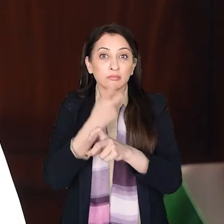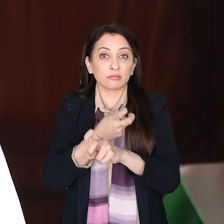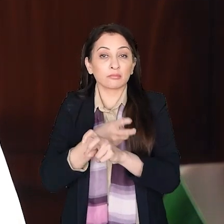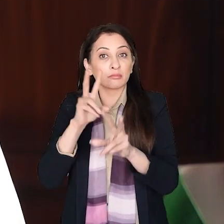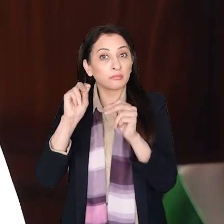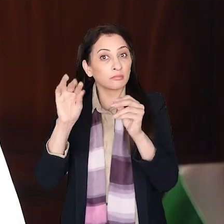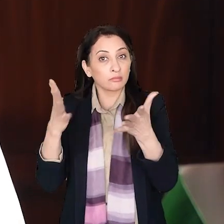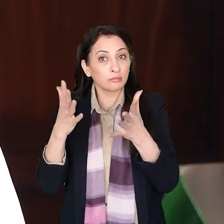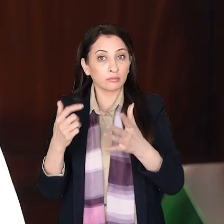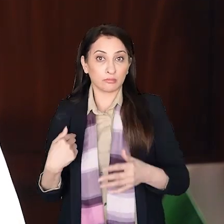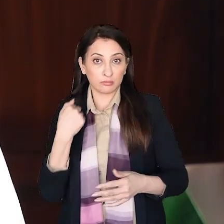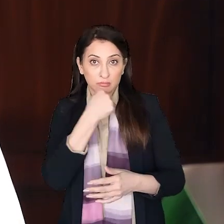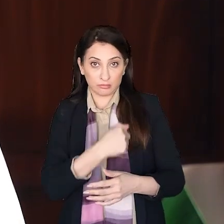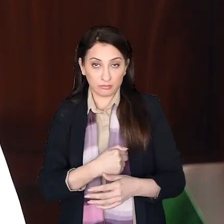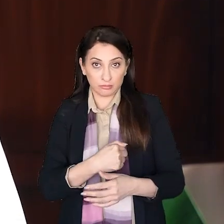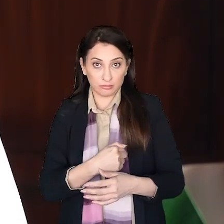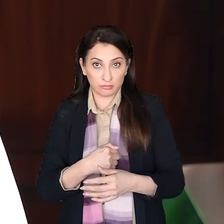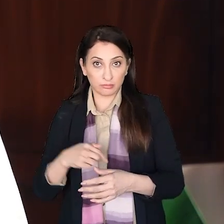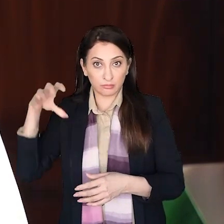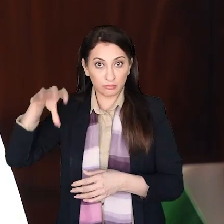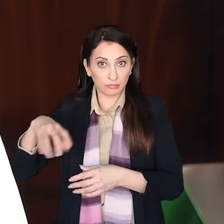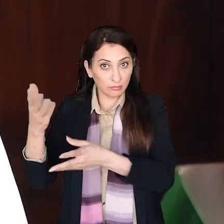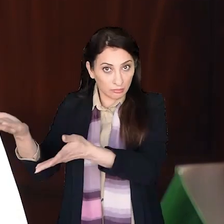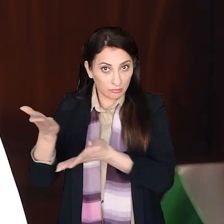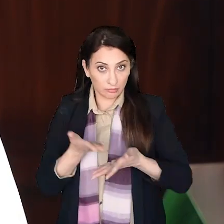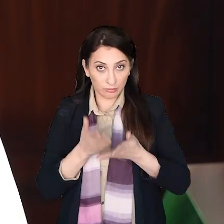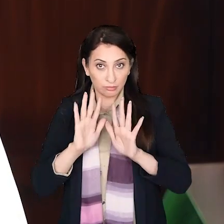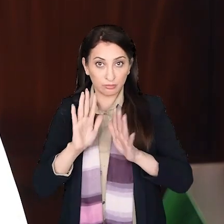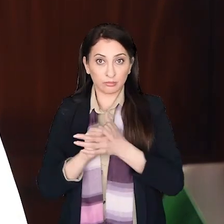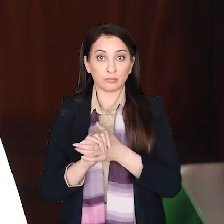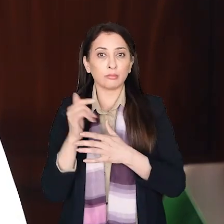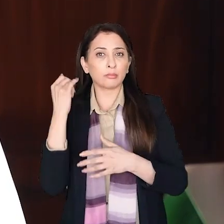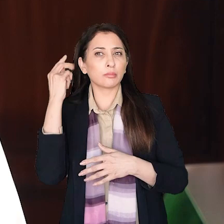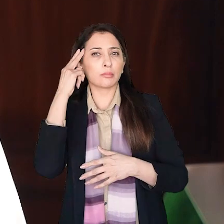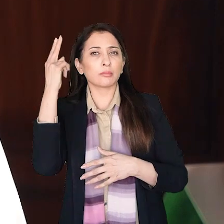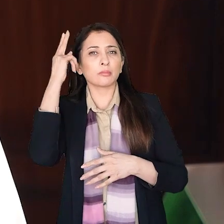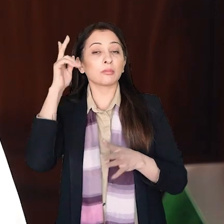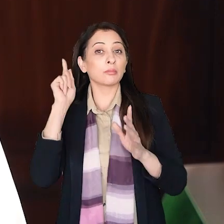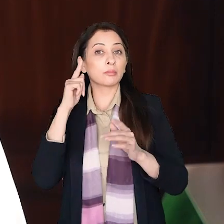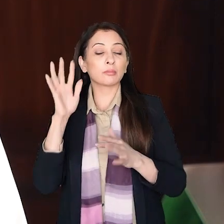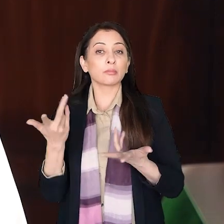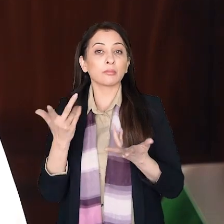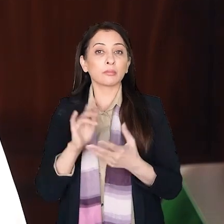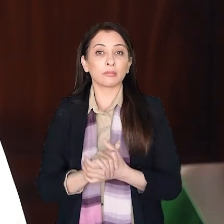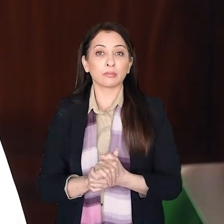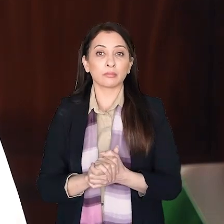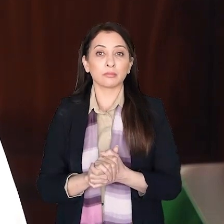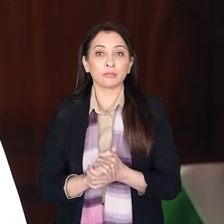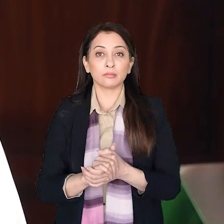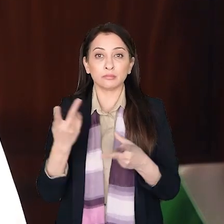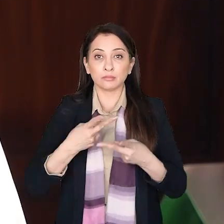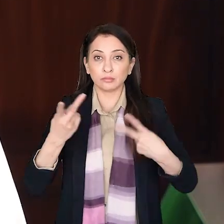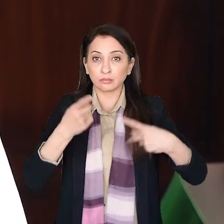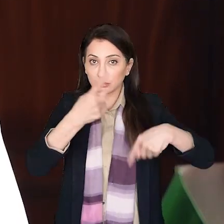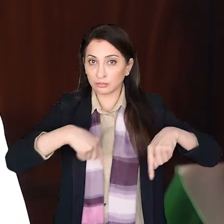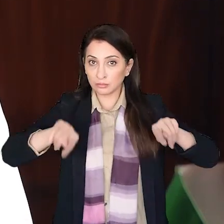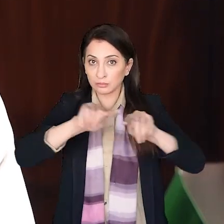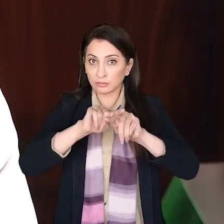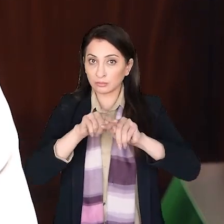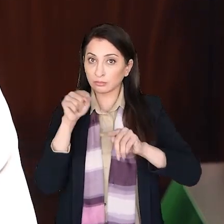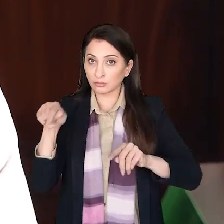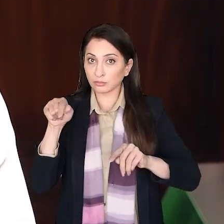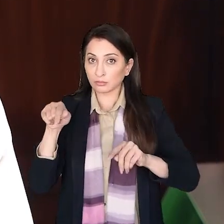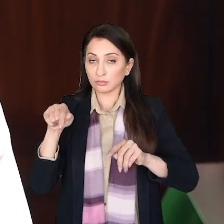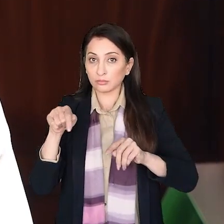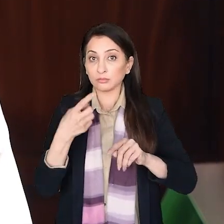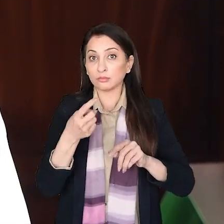the Chinese investors came to Pakistan, their wishes or their dream for setting up in the special economic zone was that they would be able